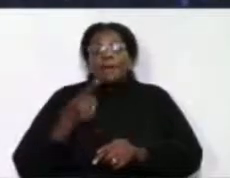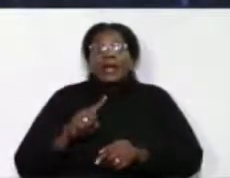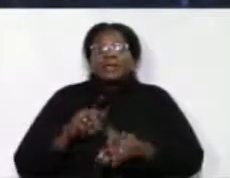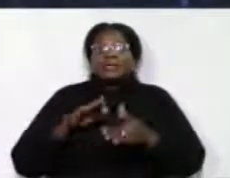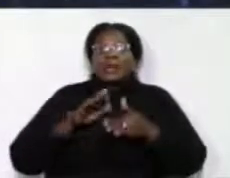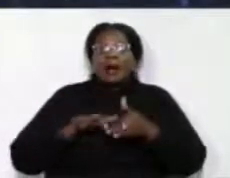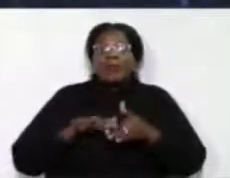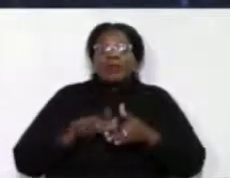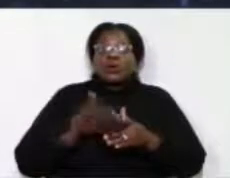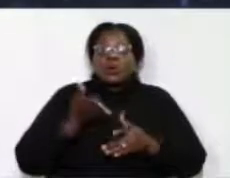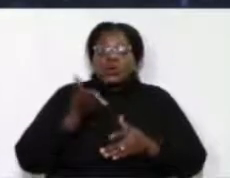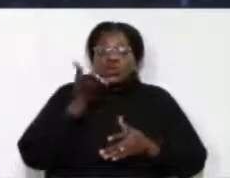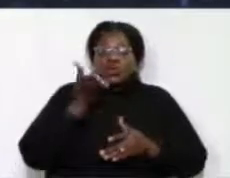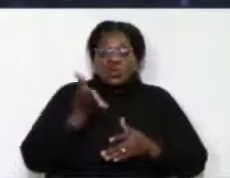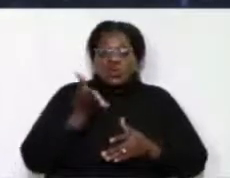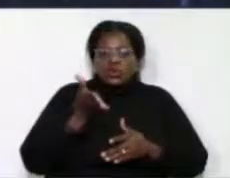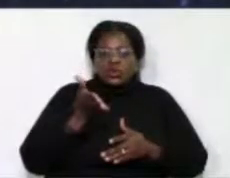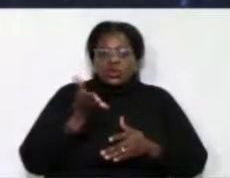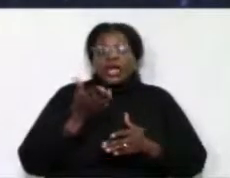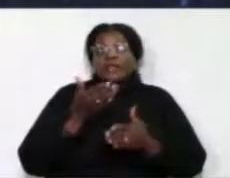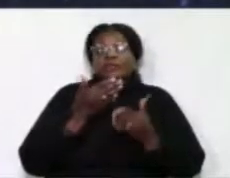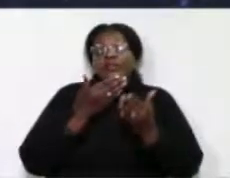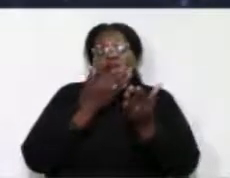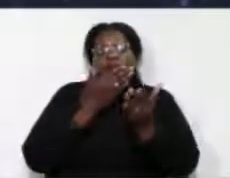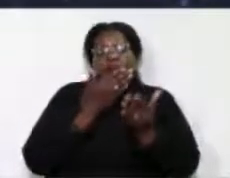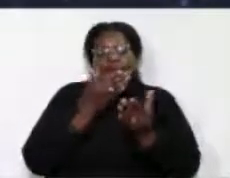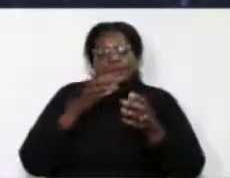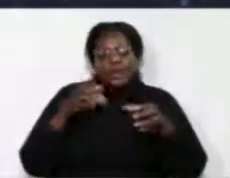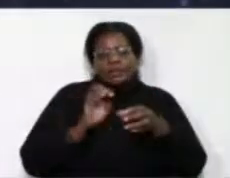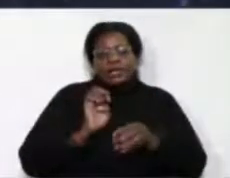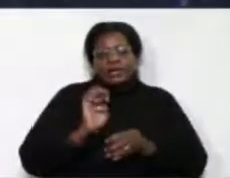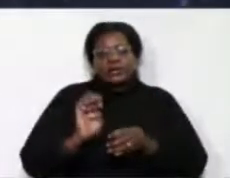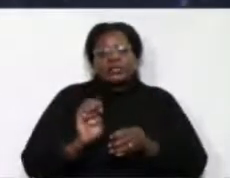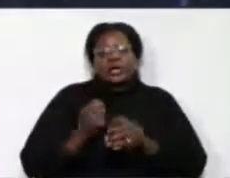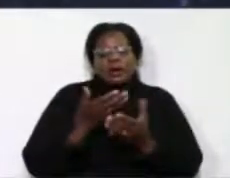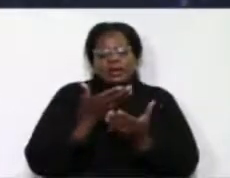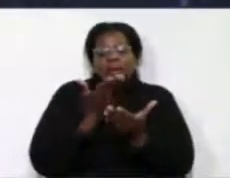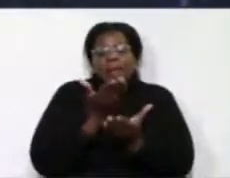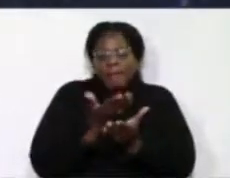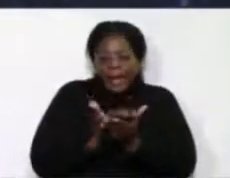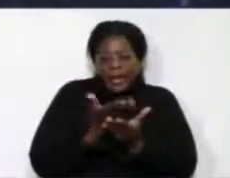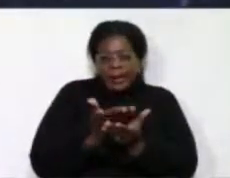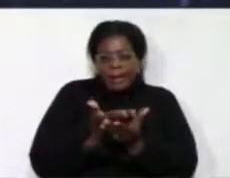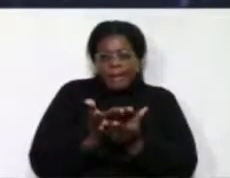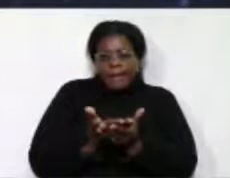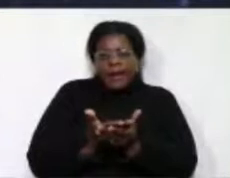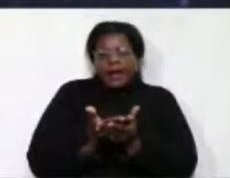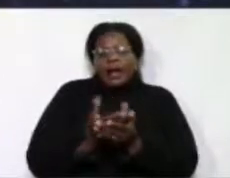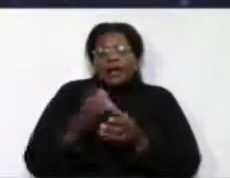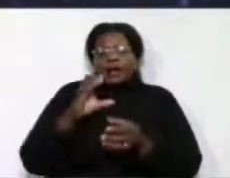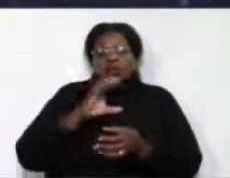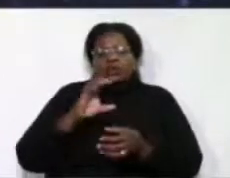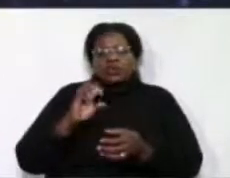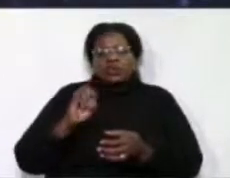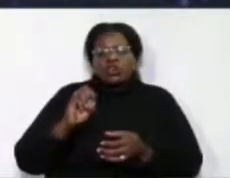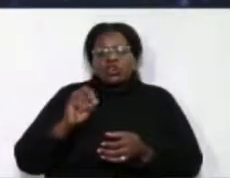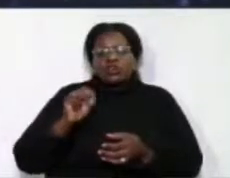and whoever is misbehaving. Contract, yeah. So I think a contract, a job description, and a policy about